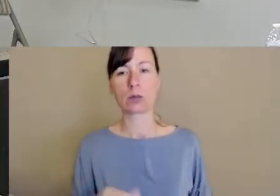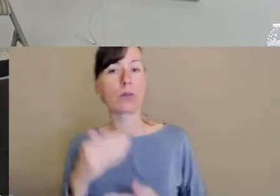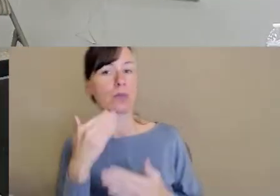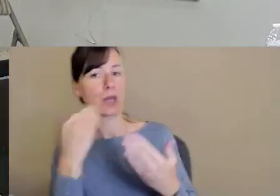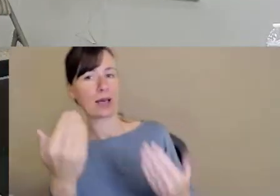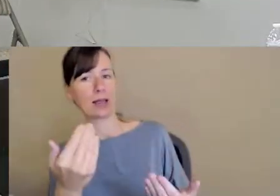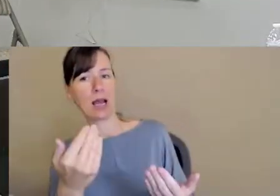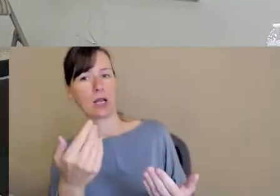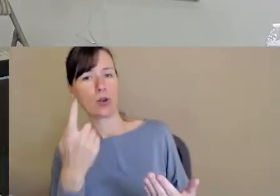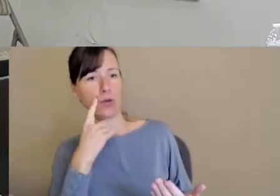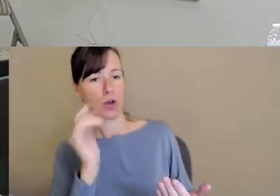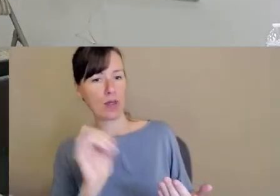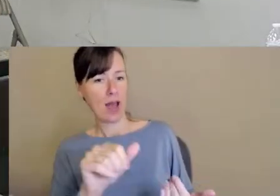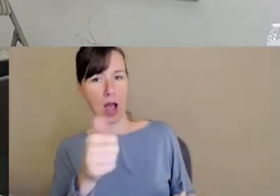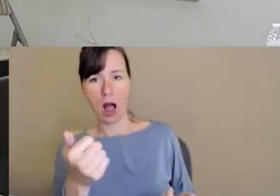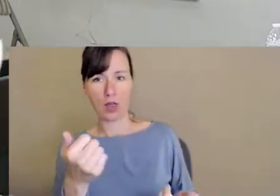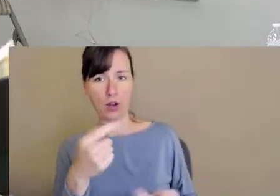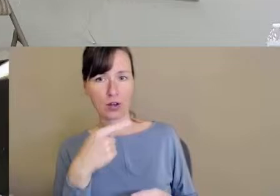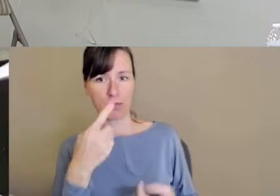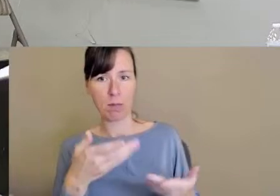inputs?